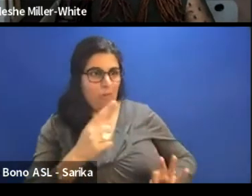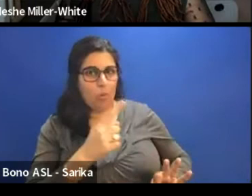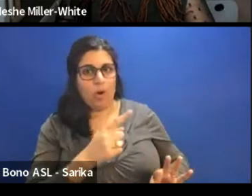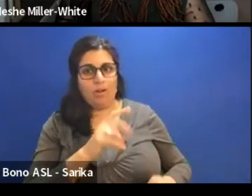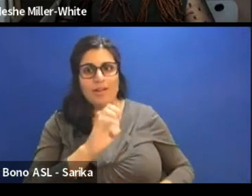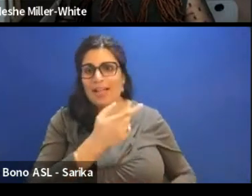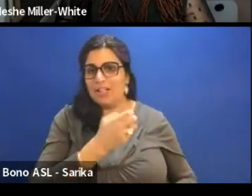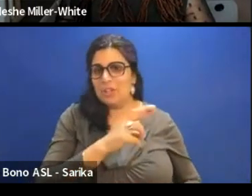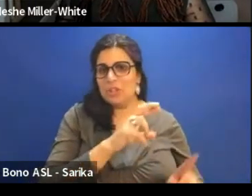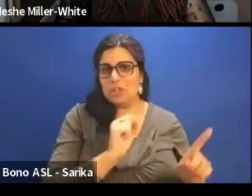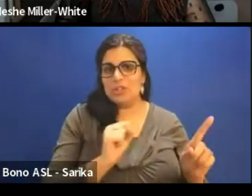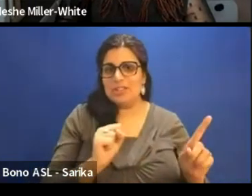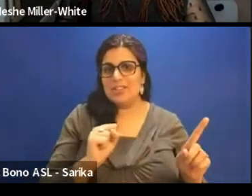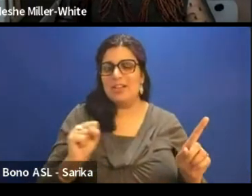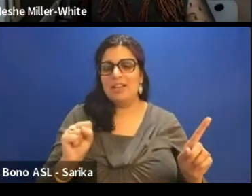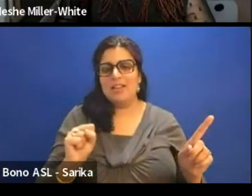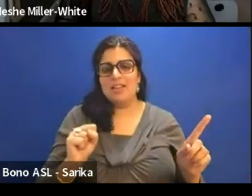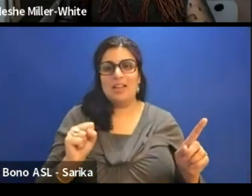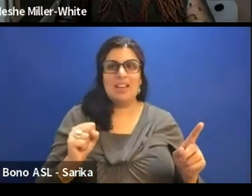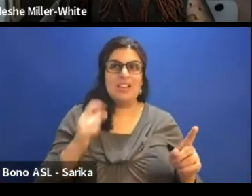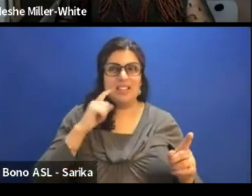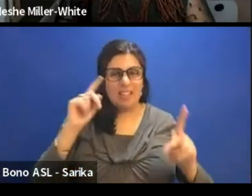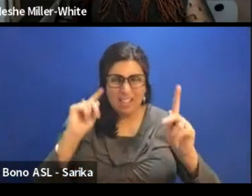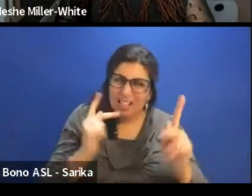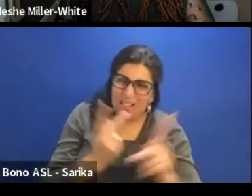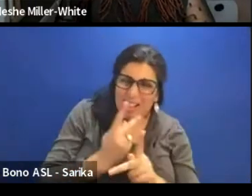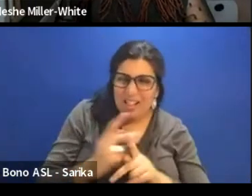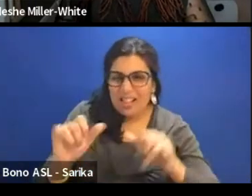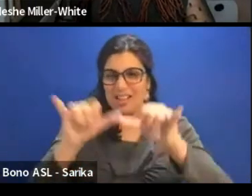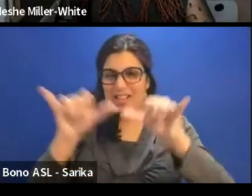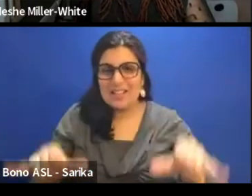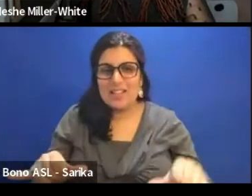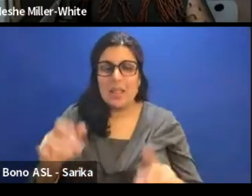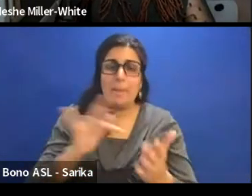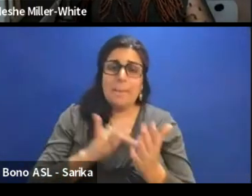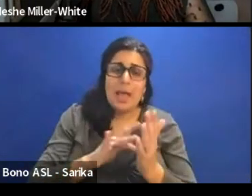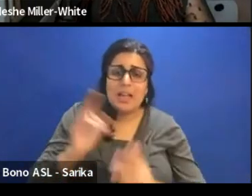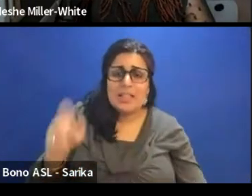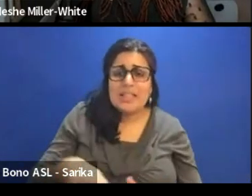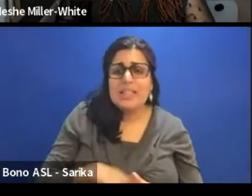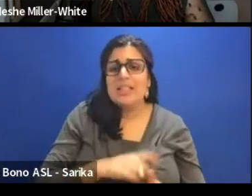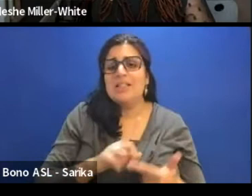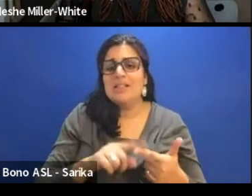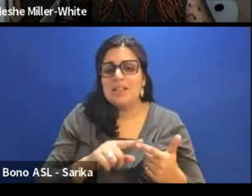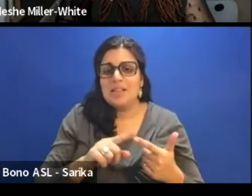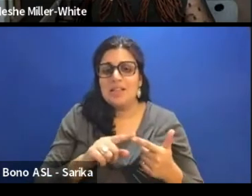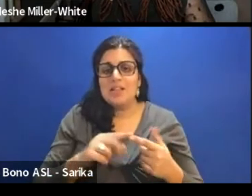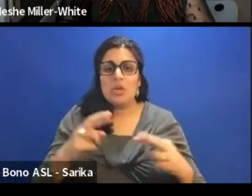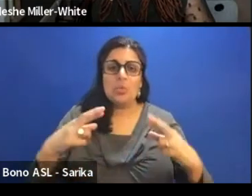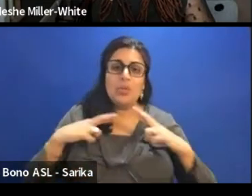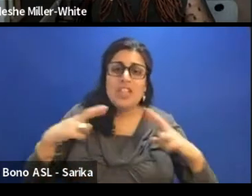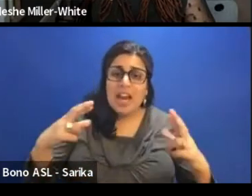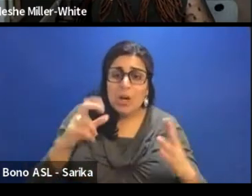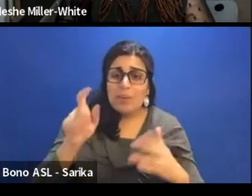have to navigate. And it's very difficult. All the medical needs and all the retirement